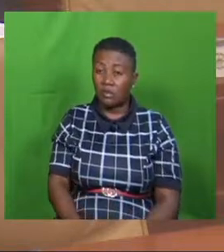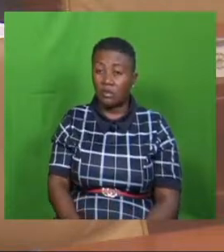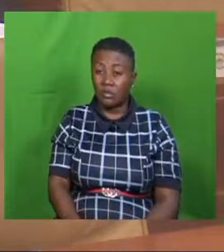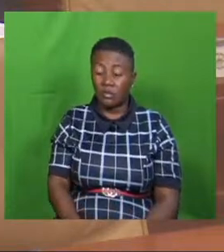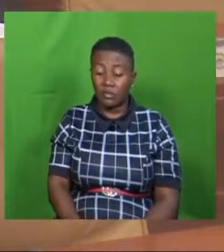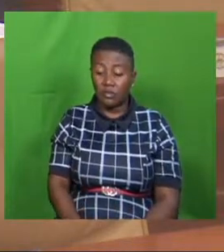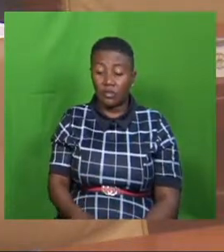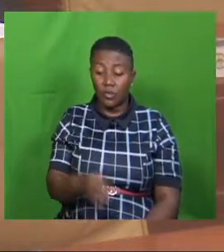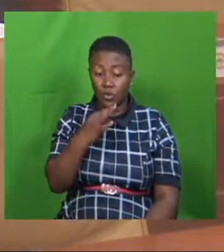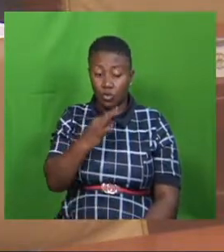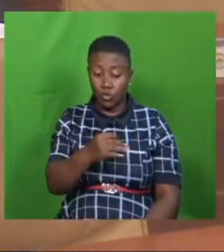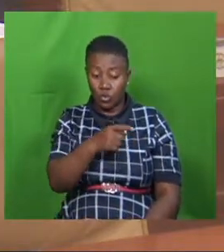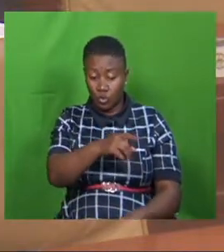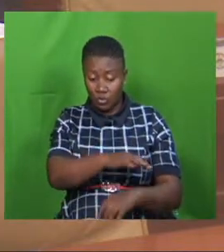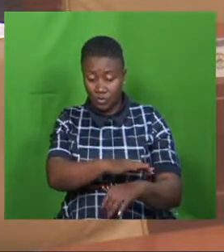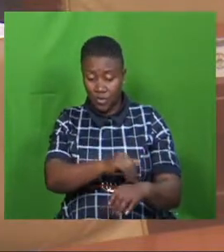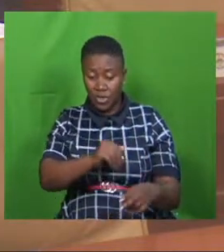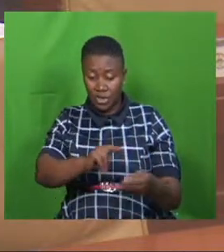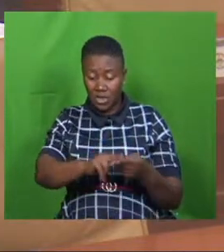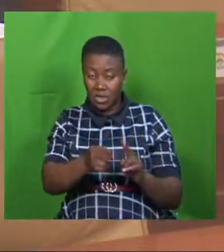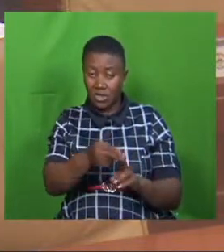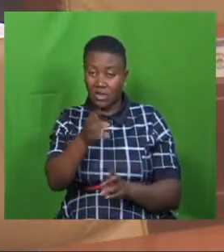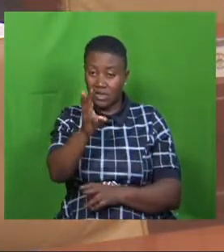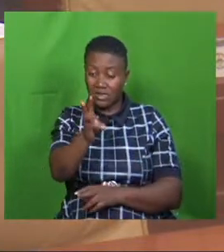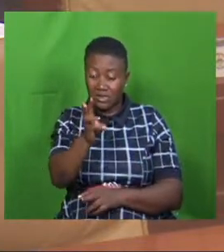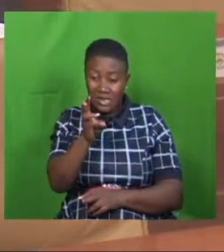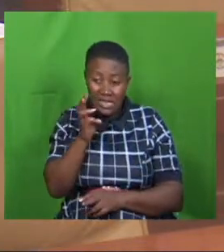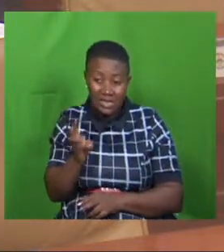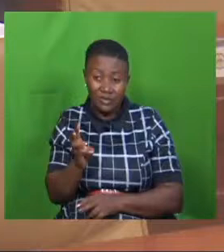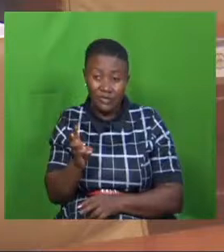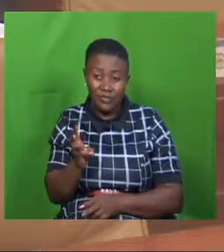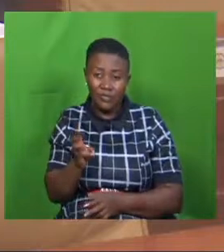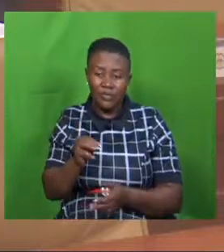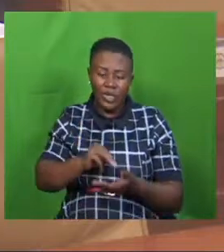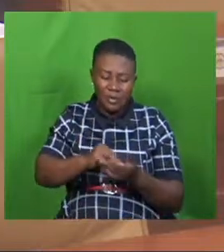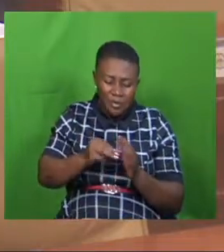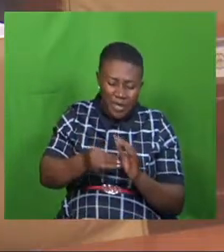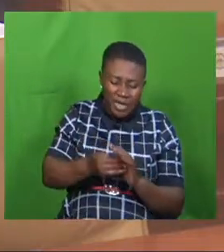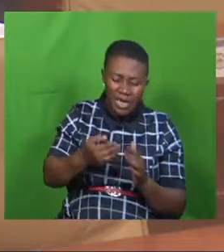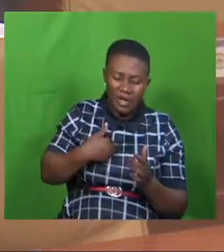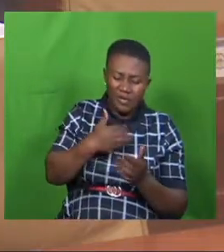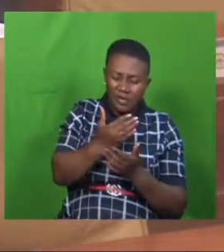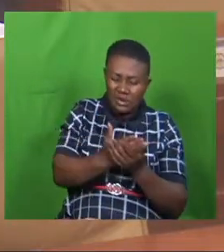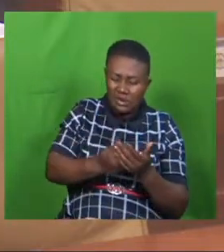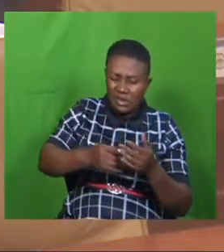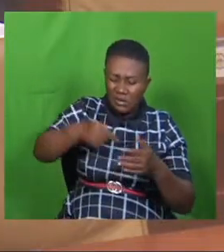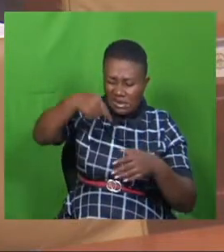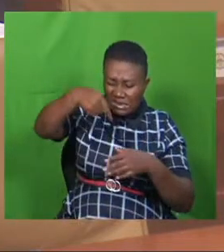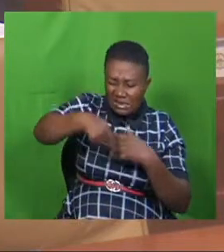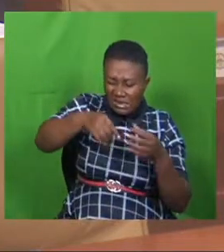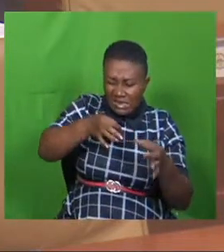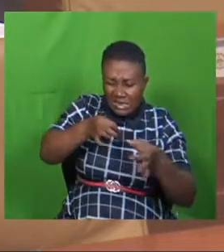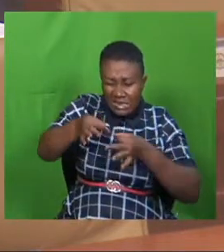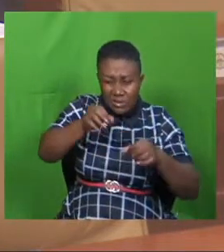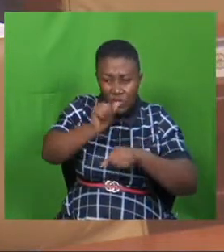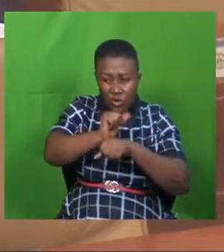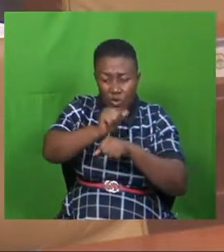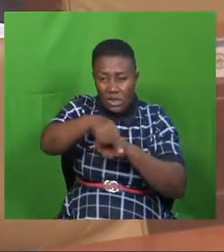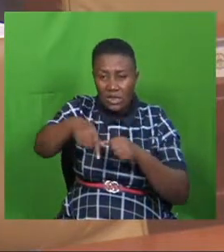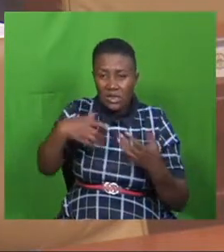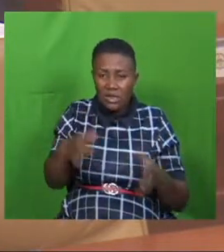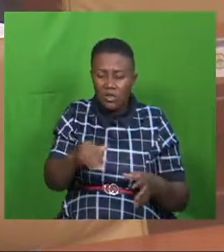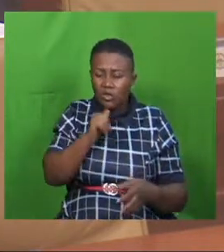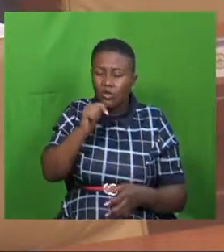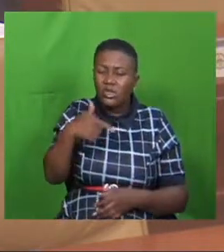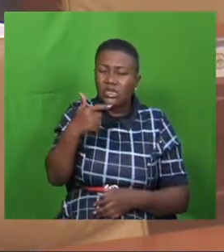the figure 600 should tell you that some detailed work has been done. You are not just saying Tamamoto Way